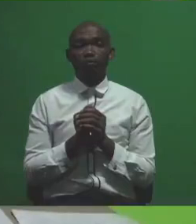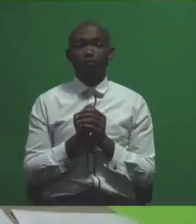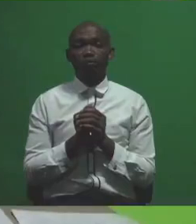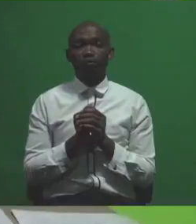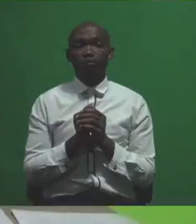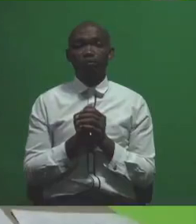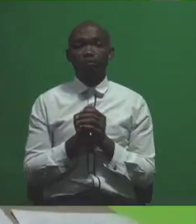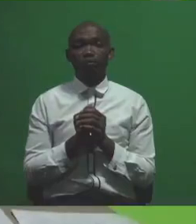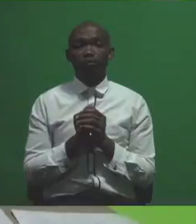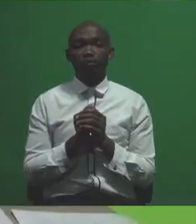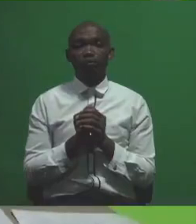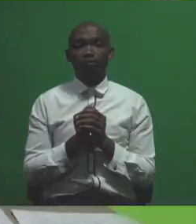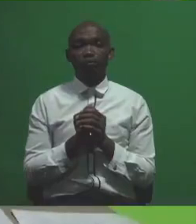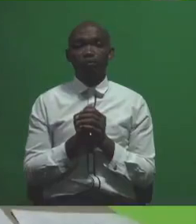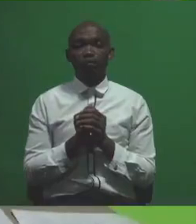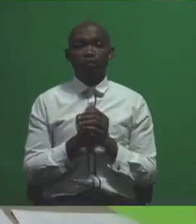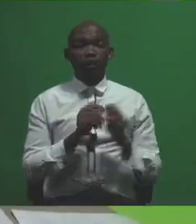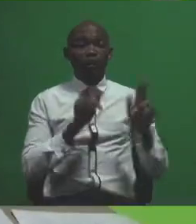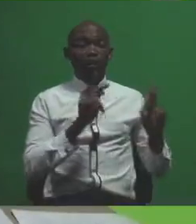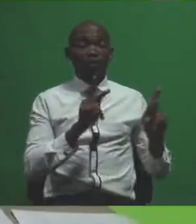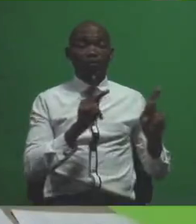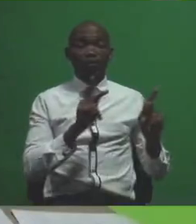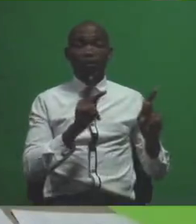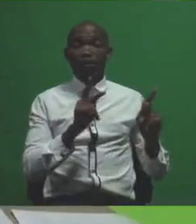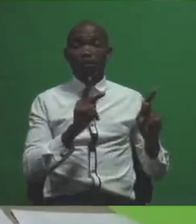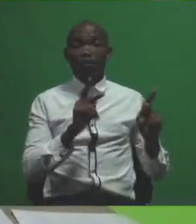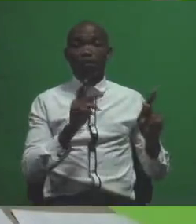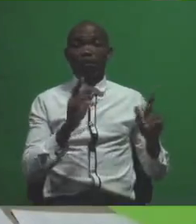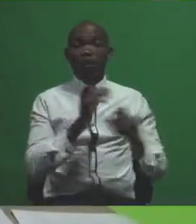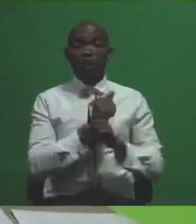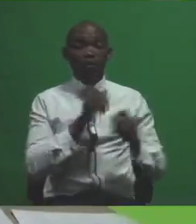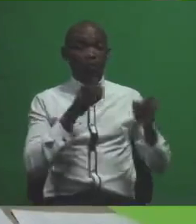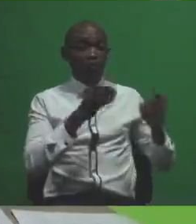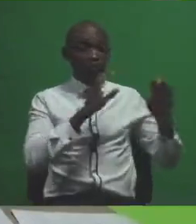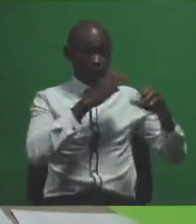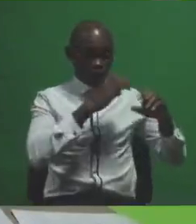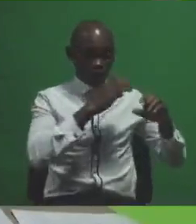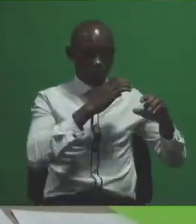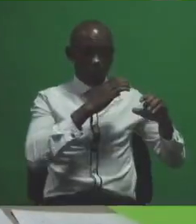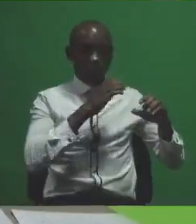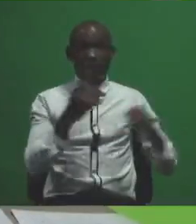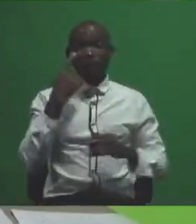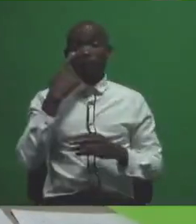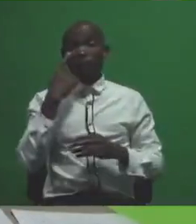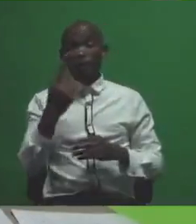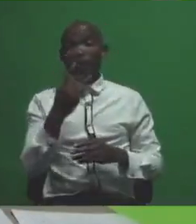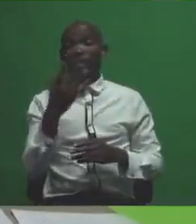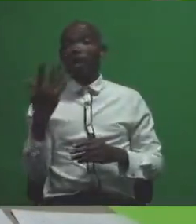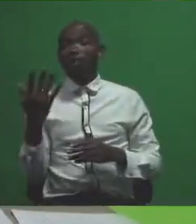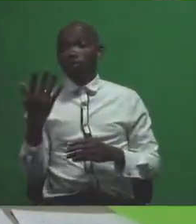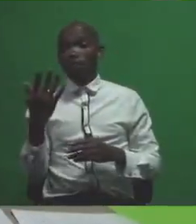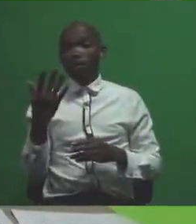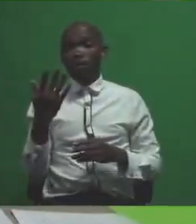if we have some laboratory at school or in our schools, let's see how many of